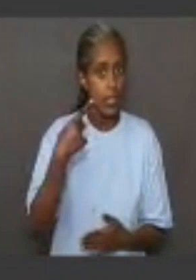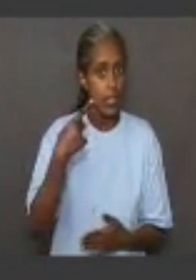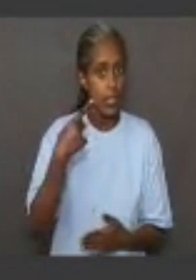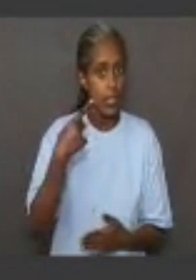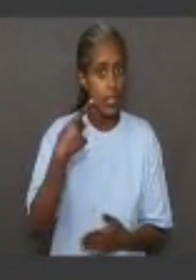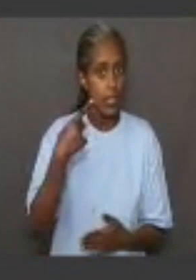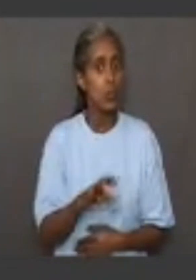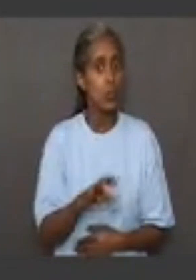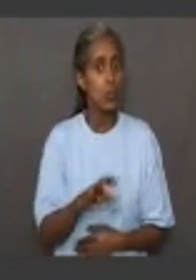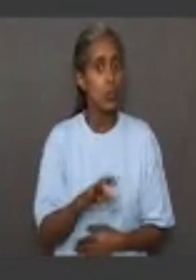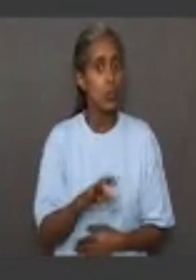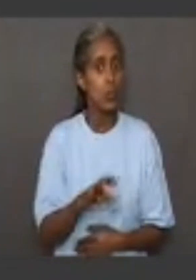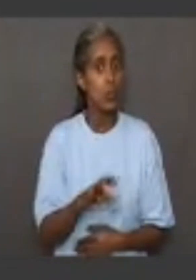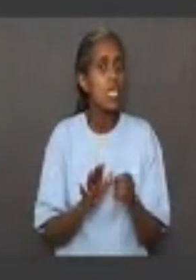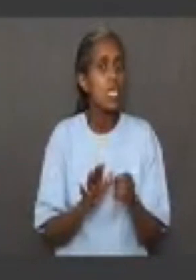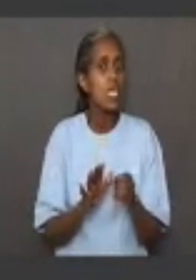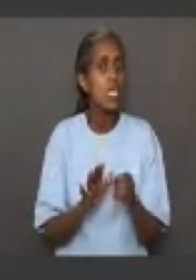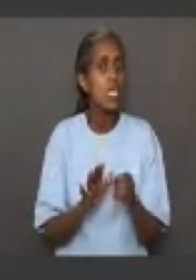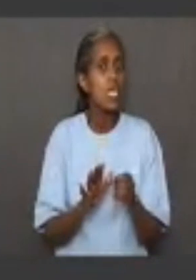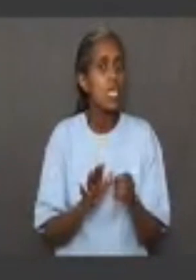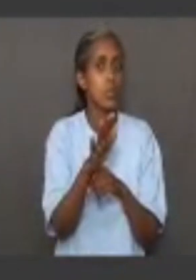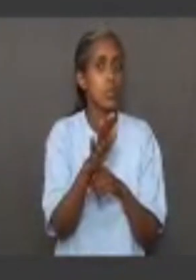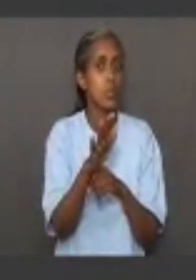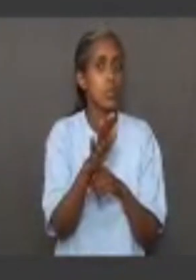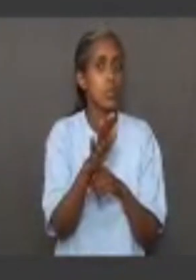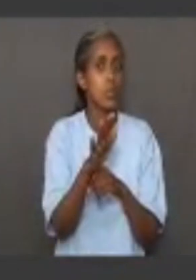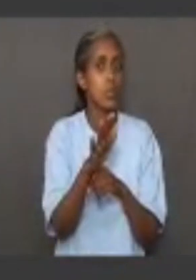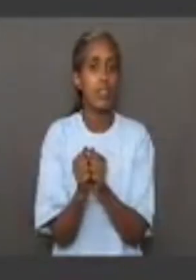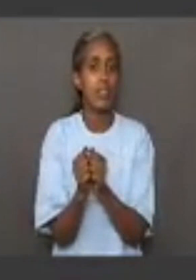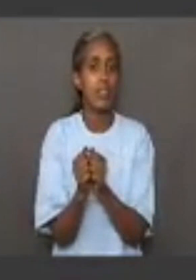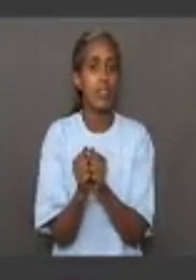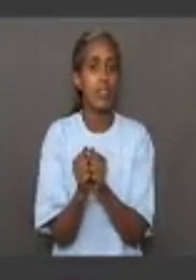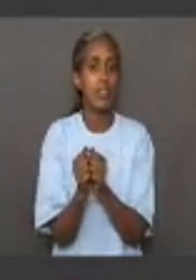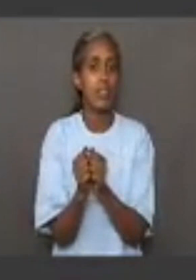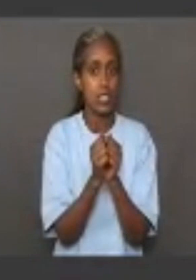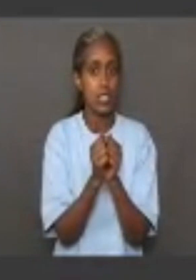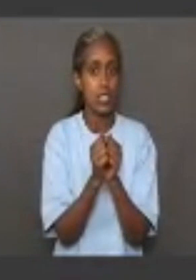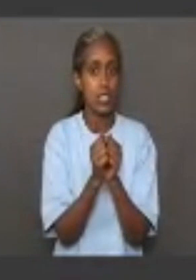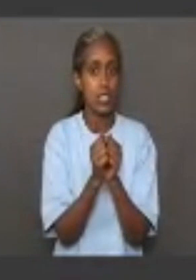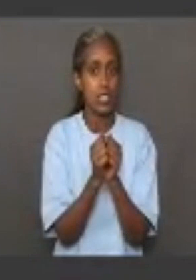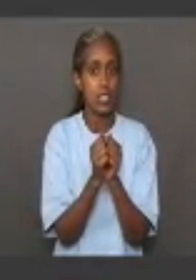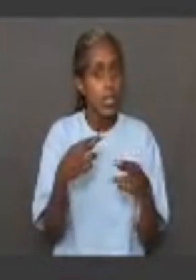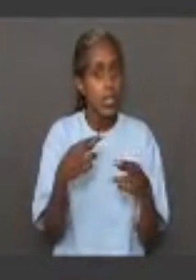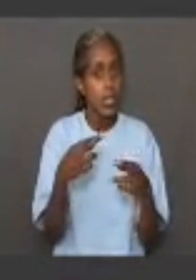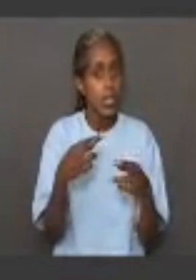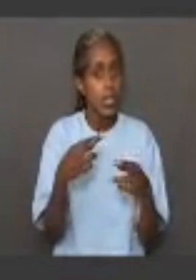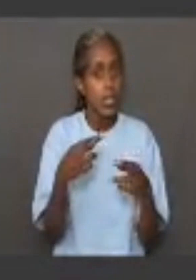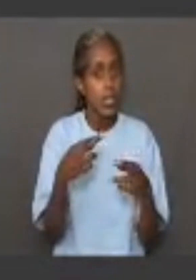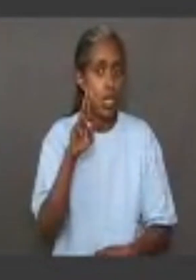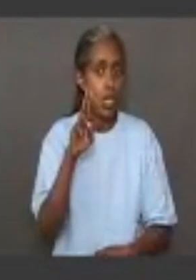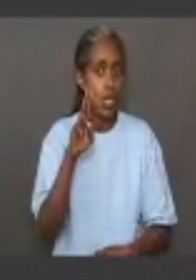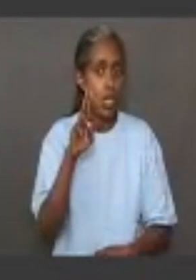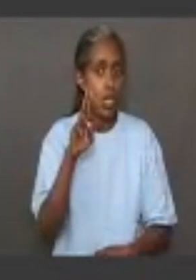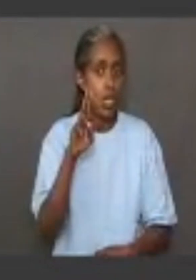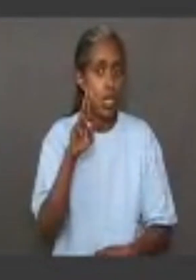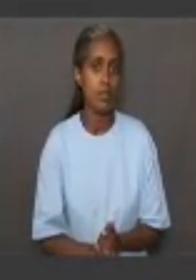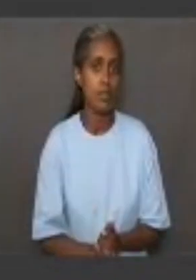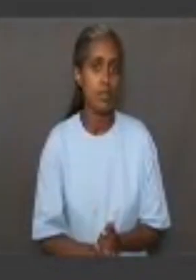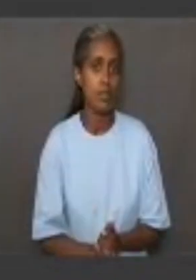Next, we find the complement of the intersection relative to the union.